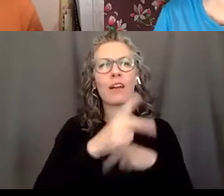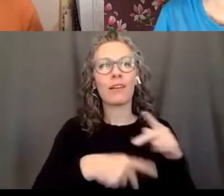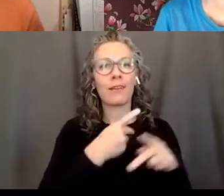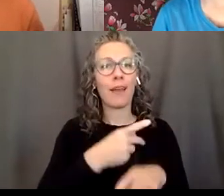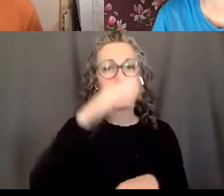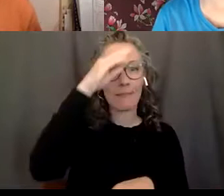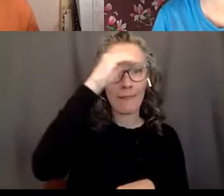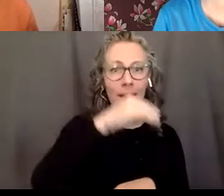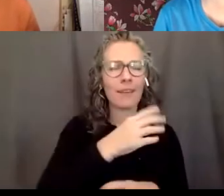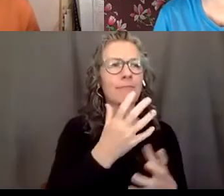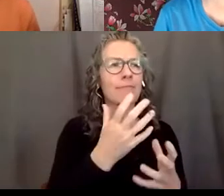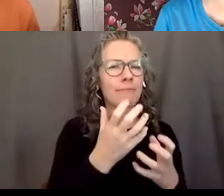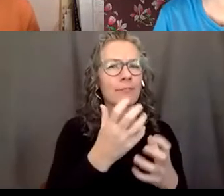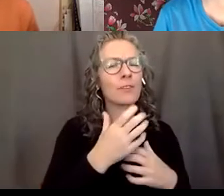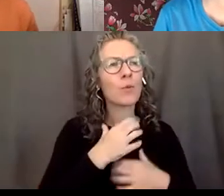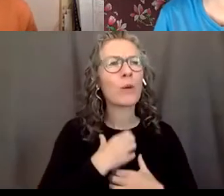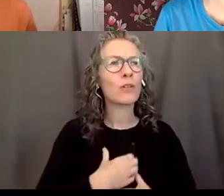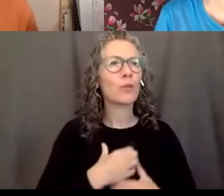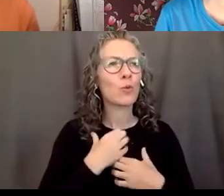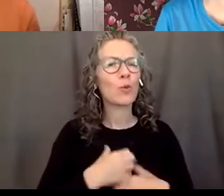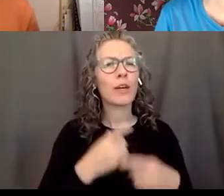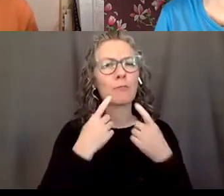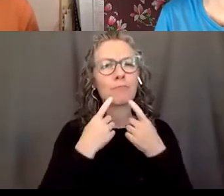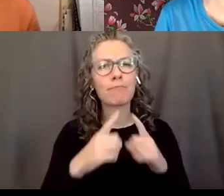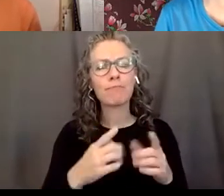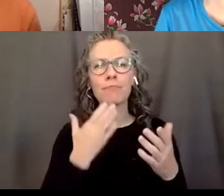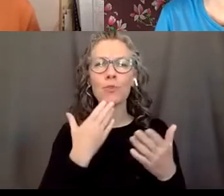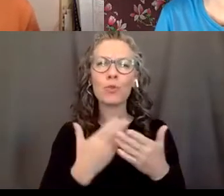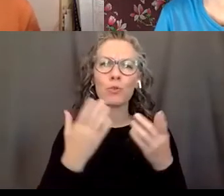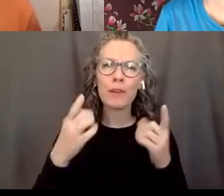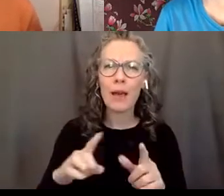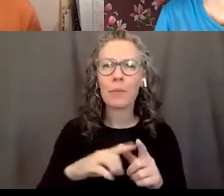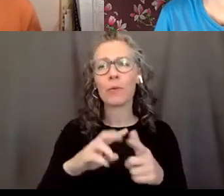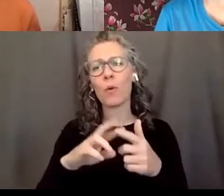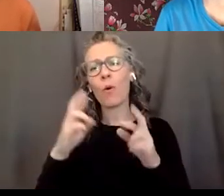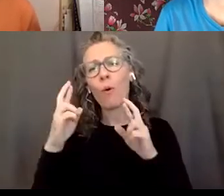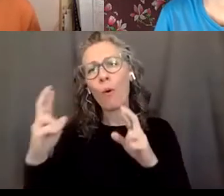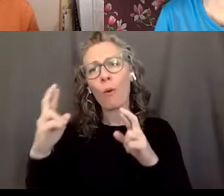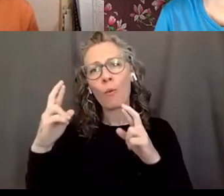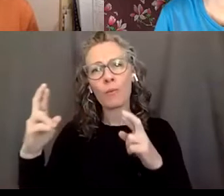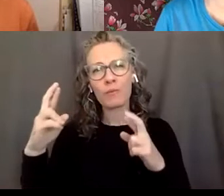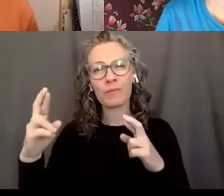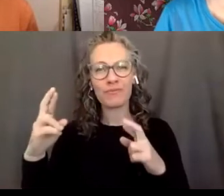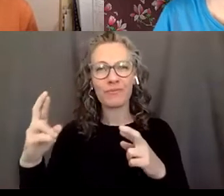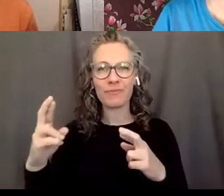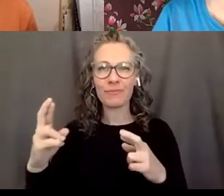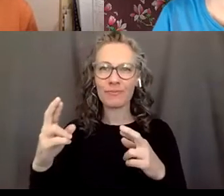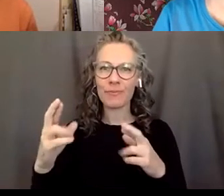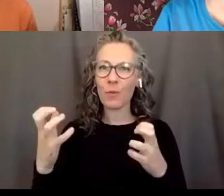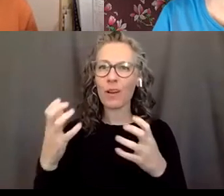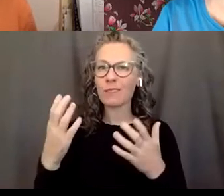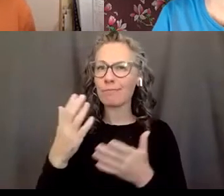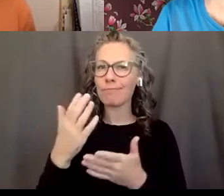I keep wishing that things will turn out good, or I keep hoping, or I keep hoping for some guy